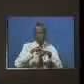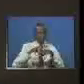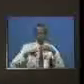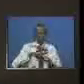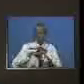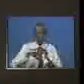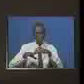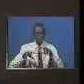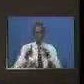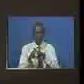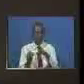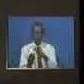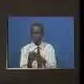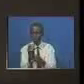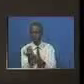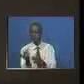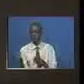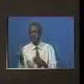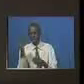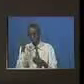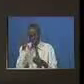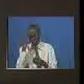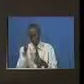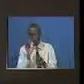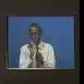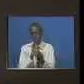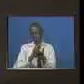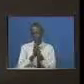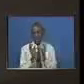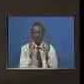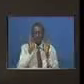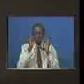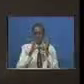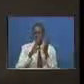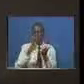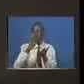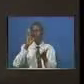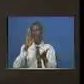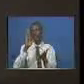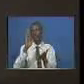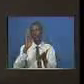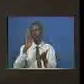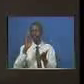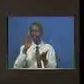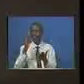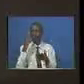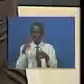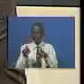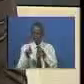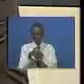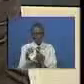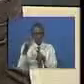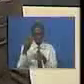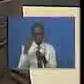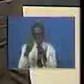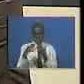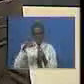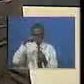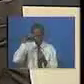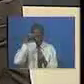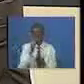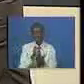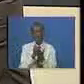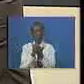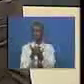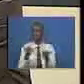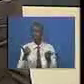growing trends as in the news each day we get more worried and more yeah and we pray that the government is going to do something flood your take on security